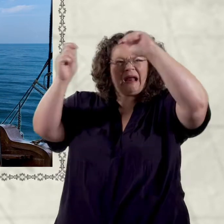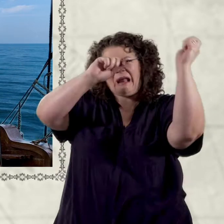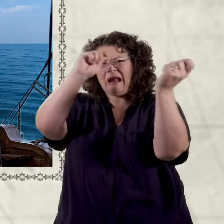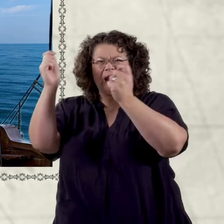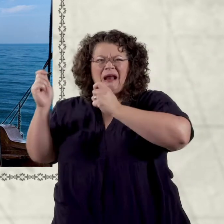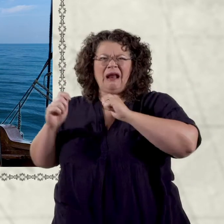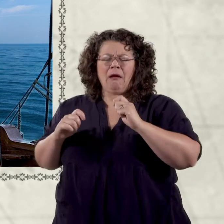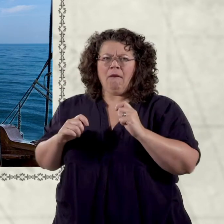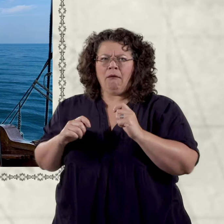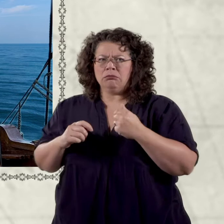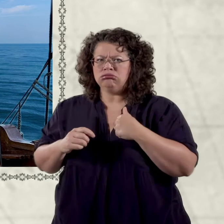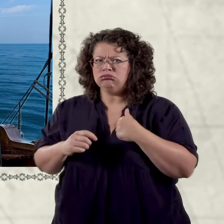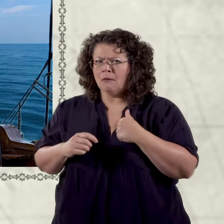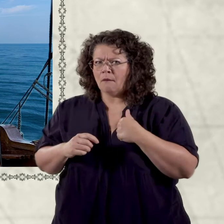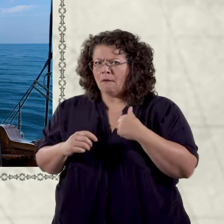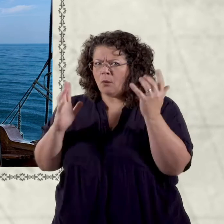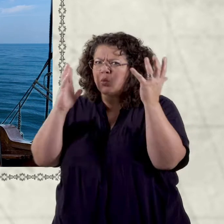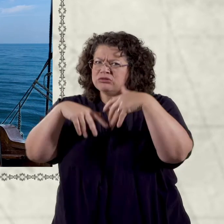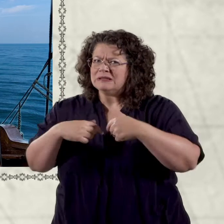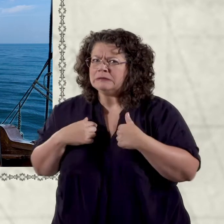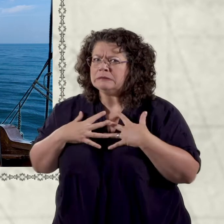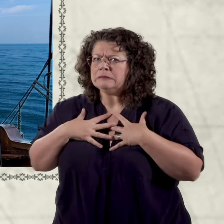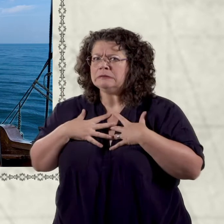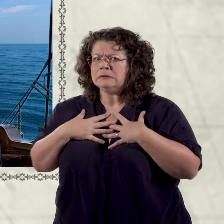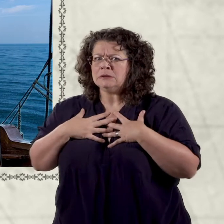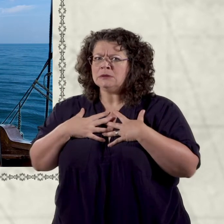Oh no. Oh, I'm worried now.